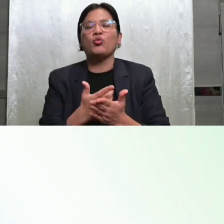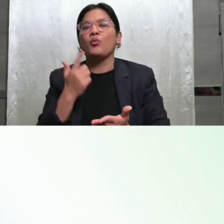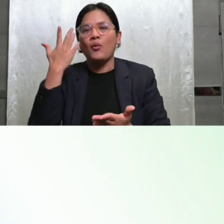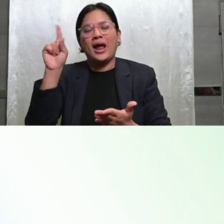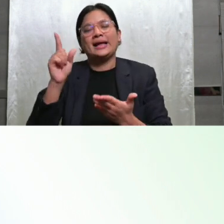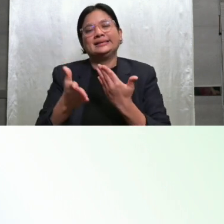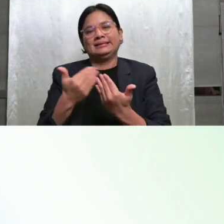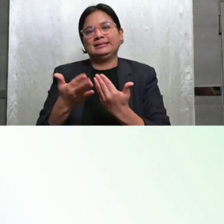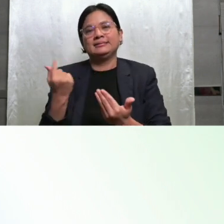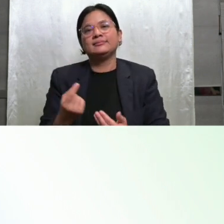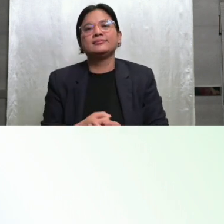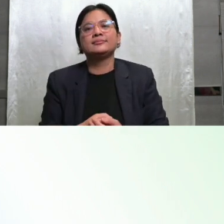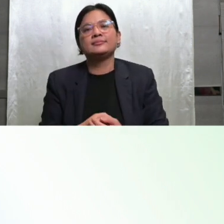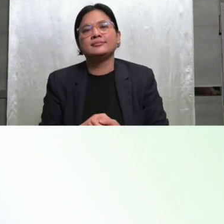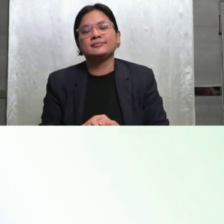Codavery today.